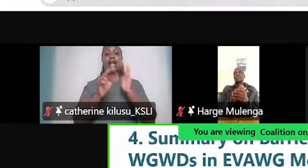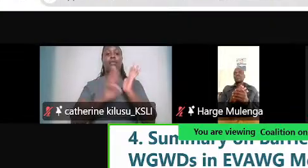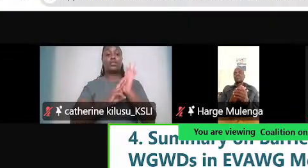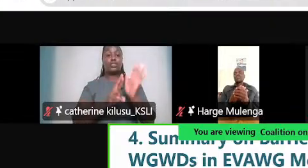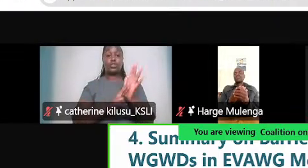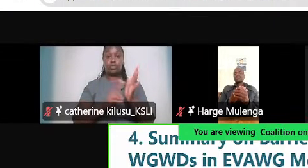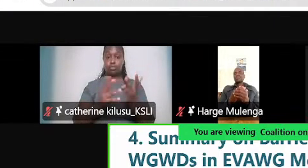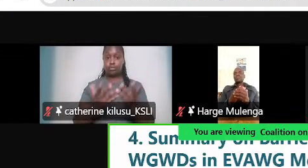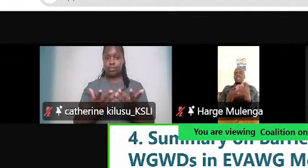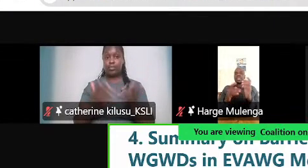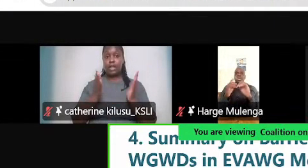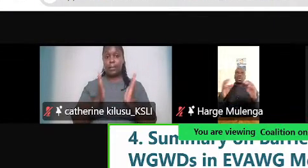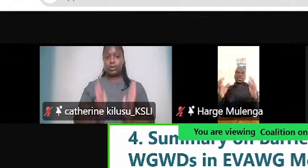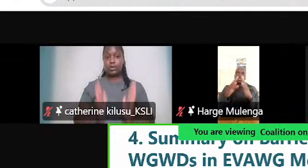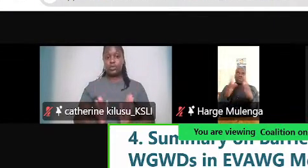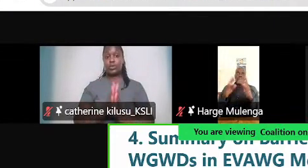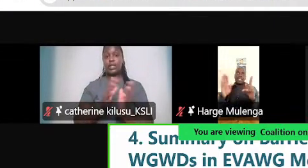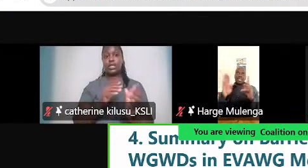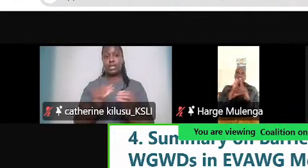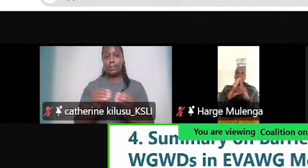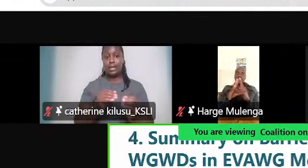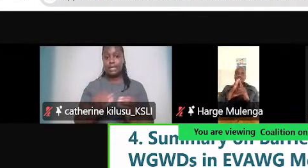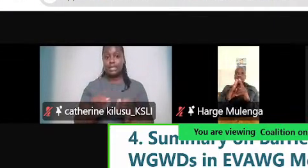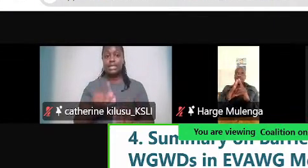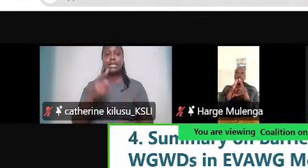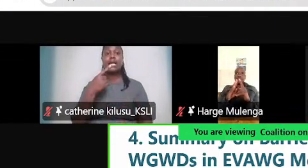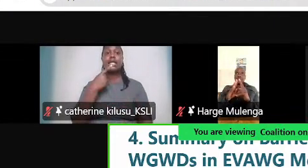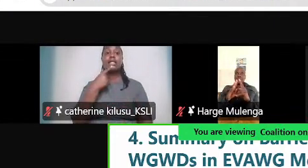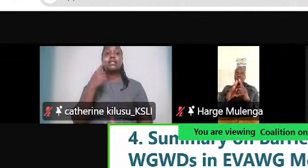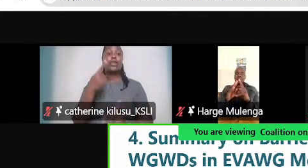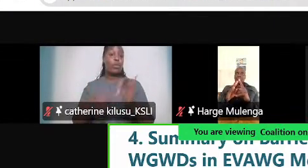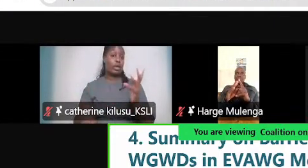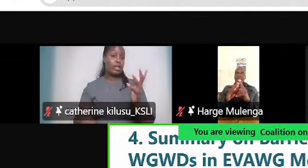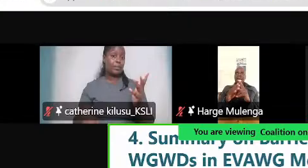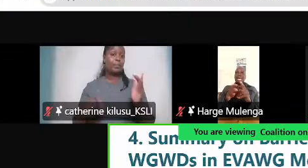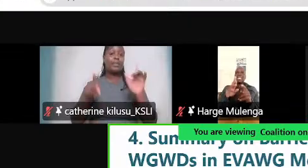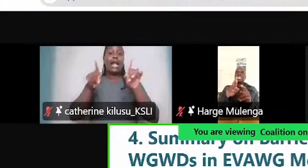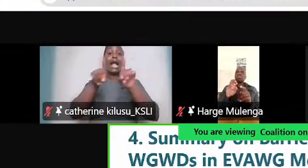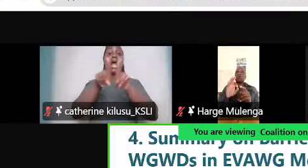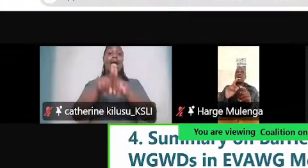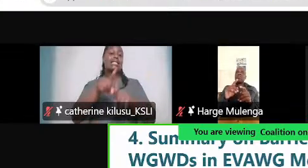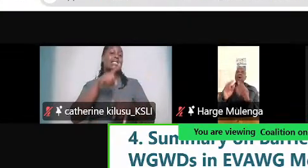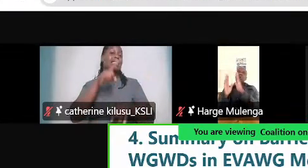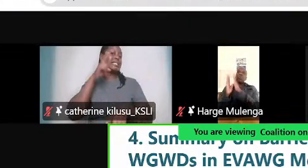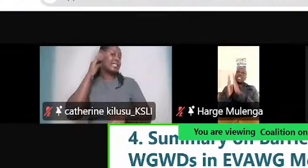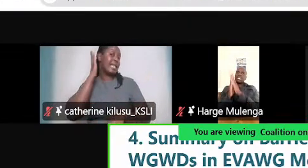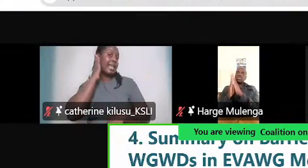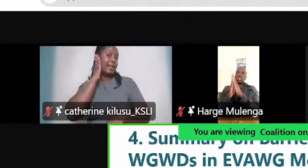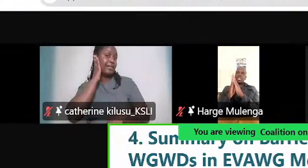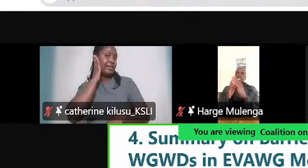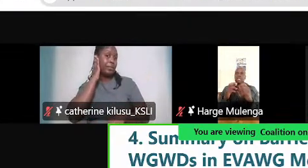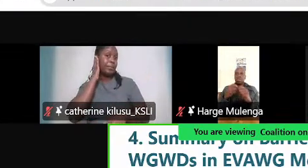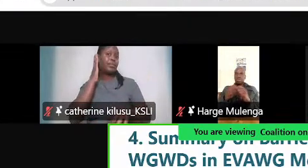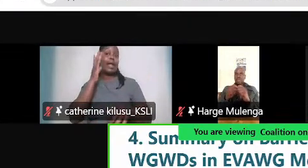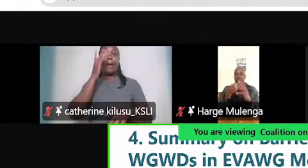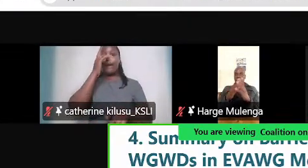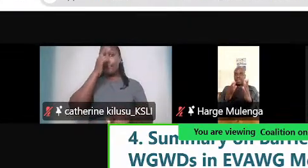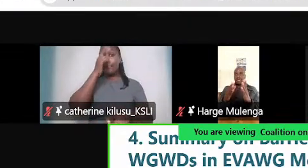the persons with disability. They say that as people with hearing impairment, people with vision